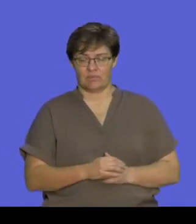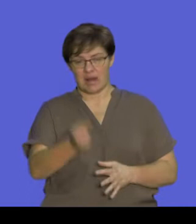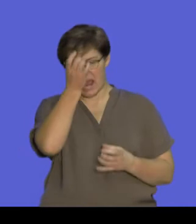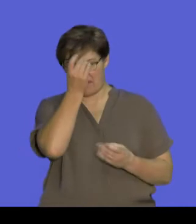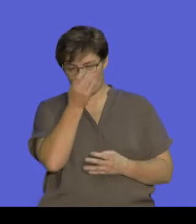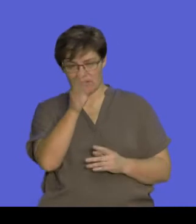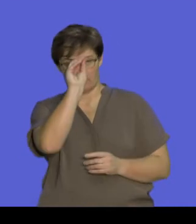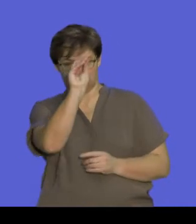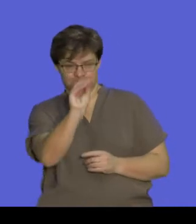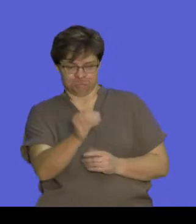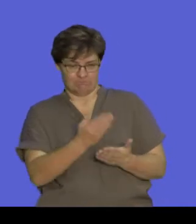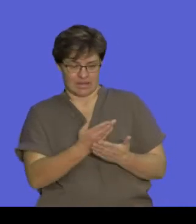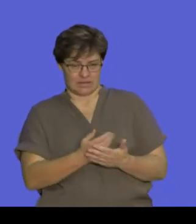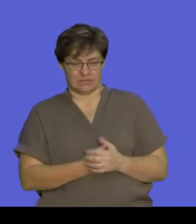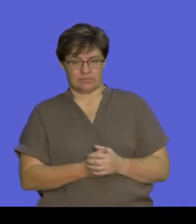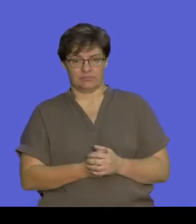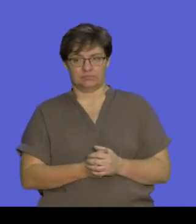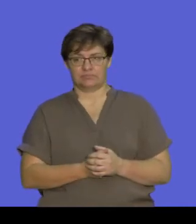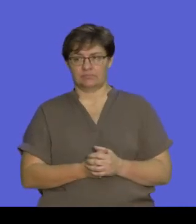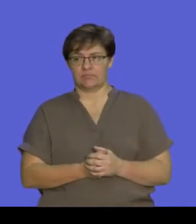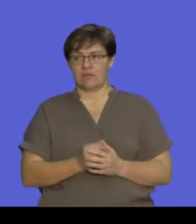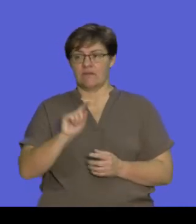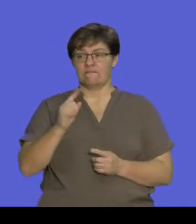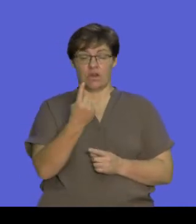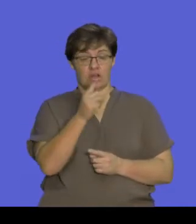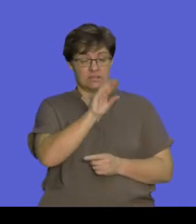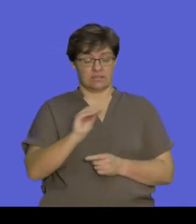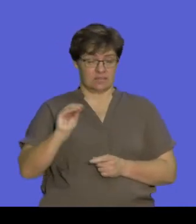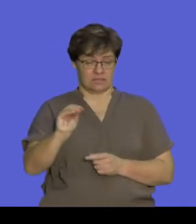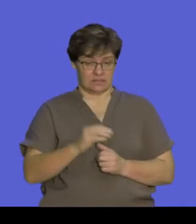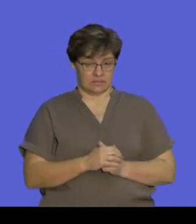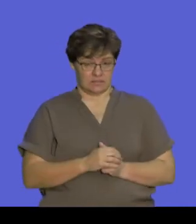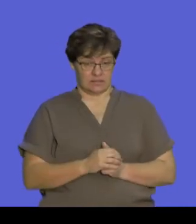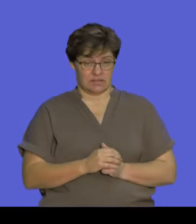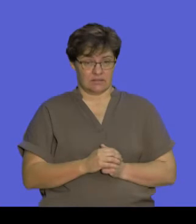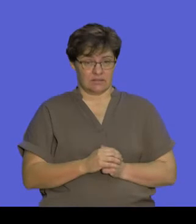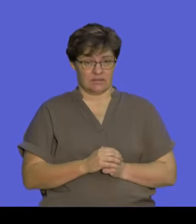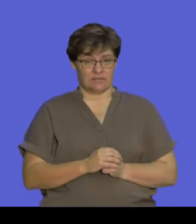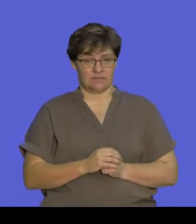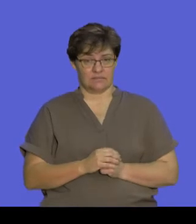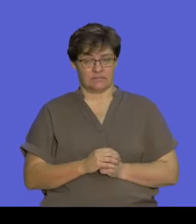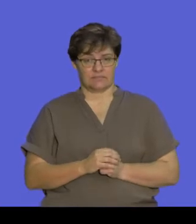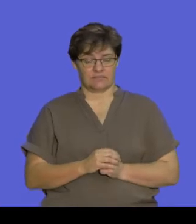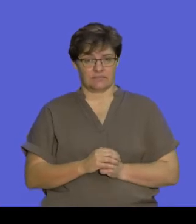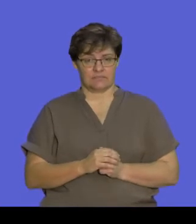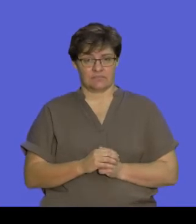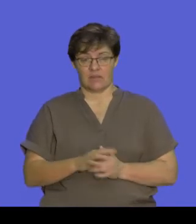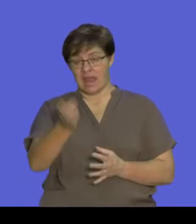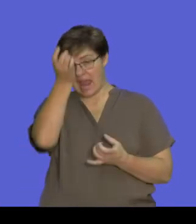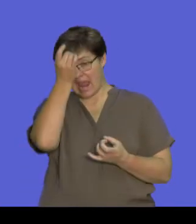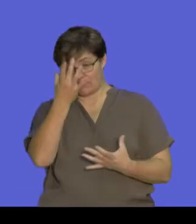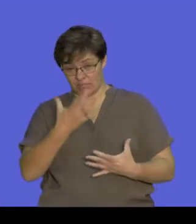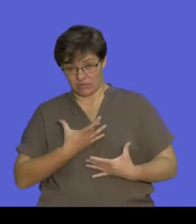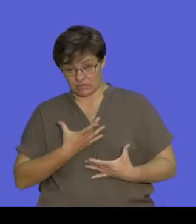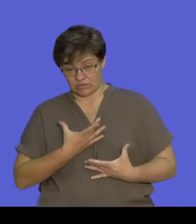we can put on here. So the first thing I'm going to do when we recognize the information that's been